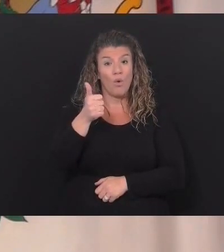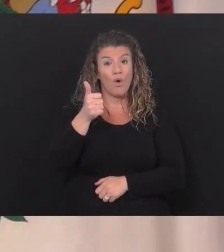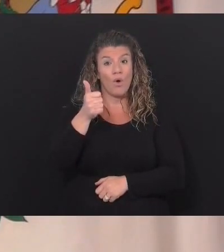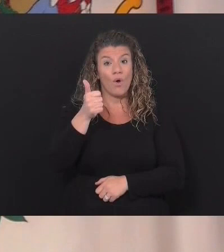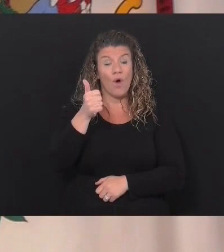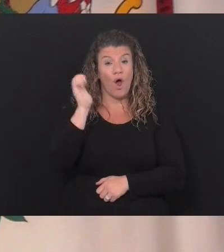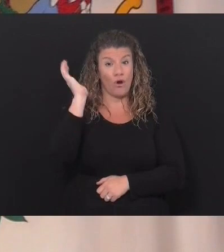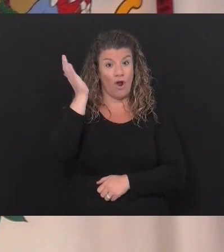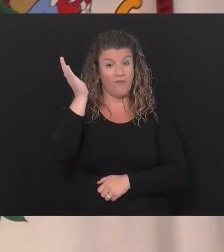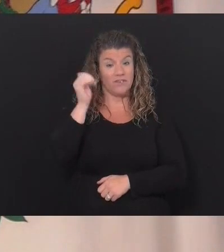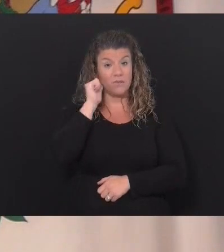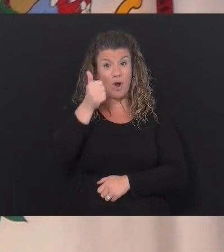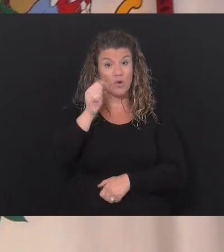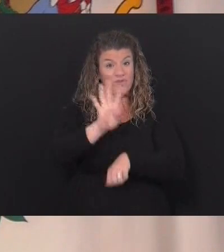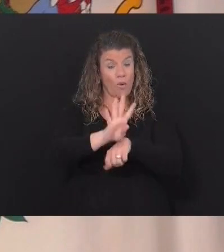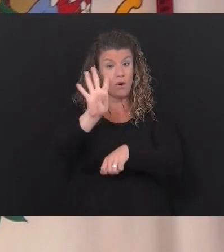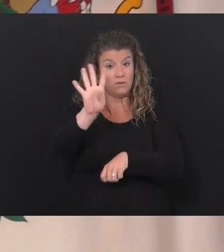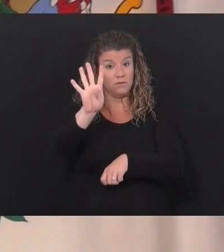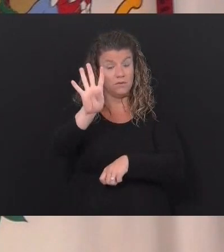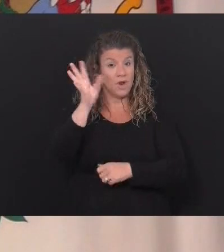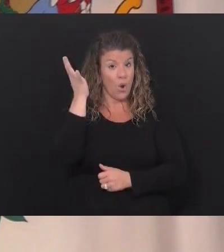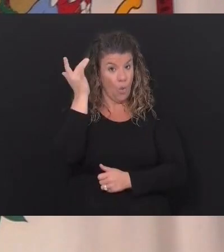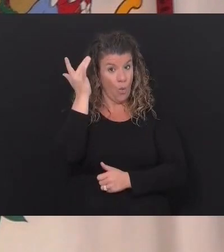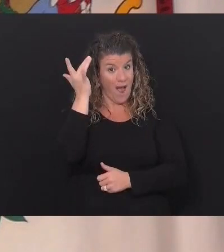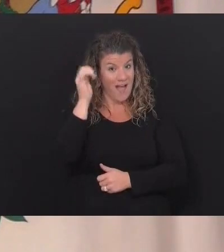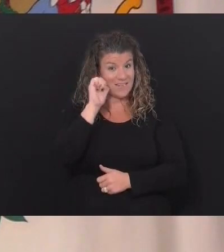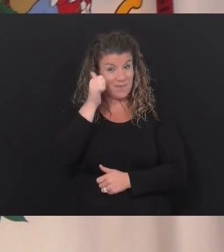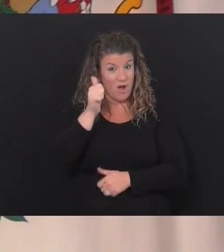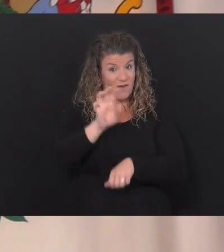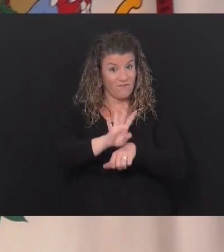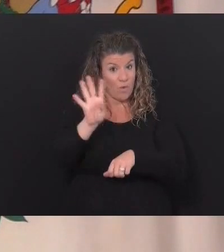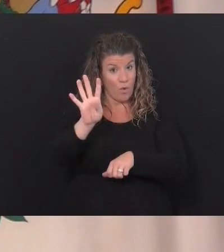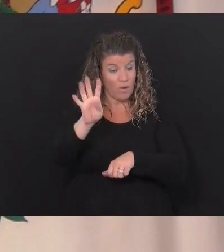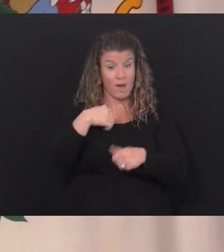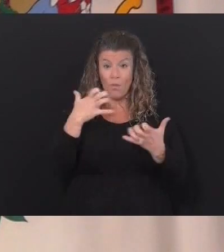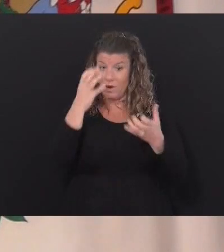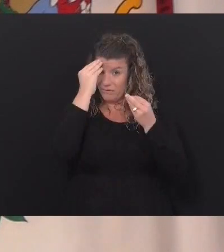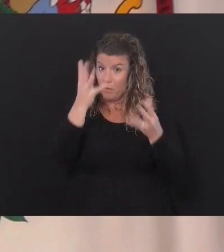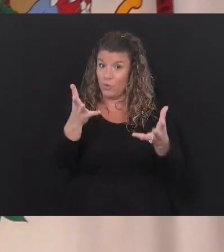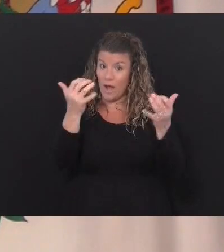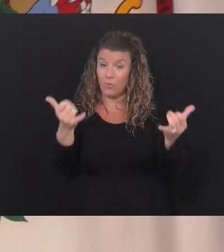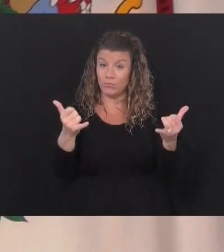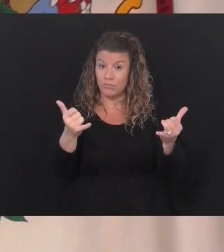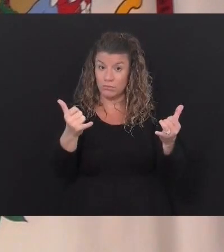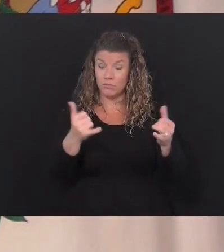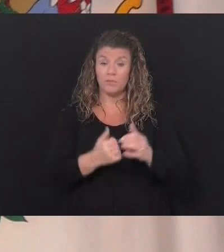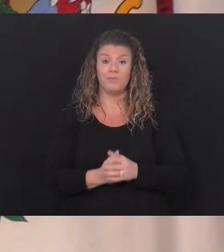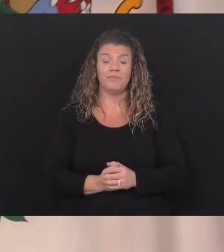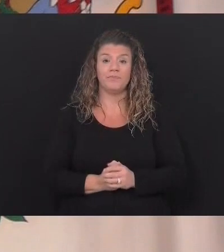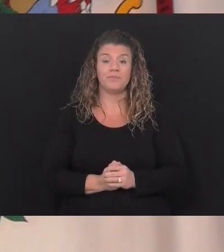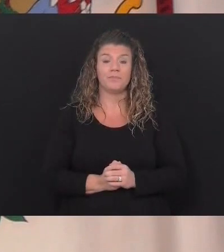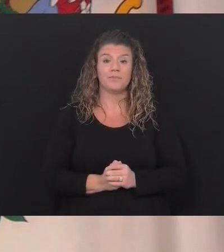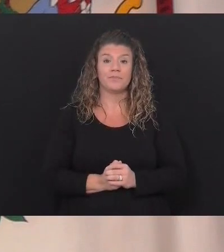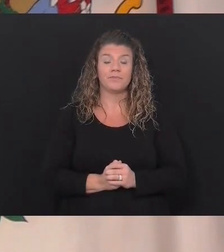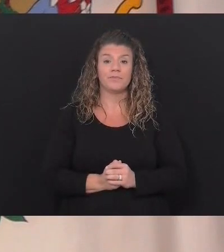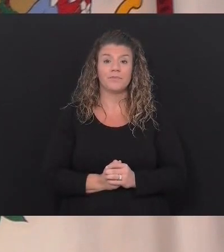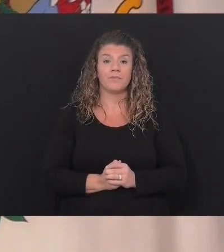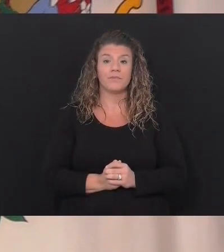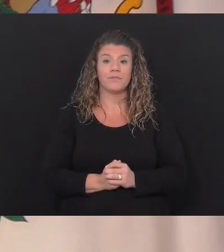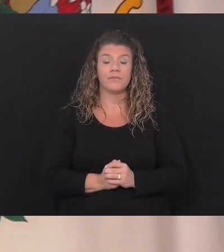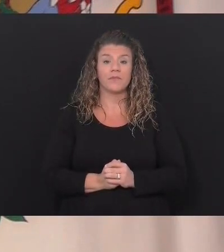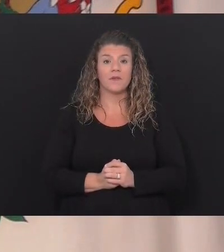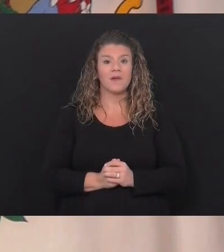briefing for 4 o'clock, and the reason for that, and I want to just do this because this individual and I grew